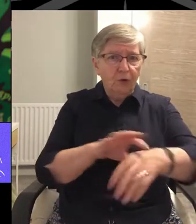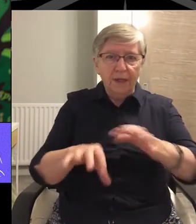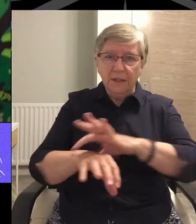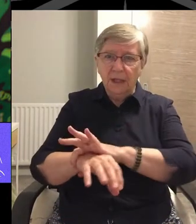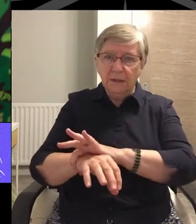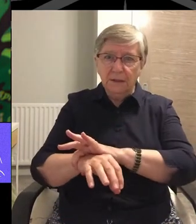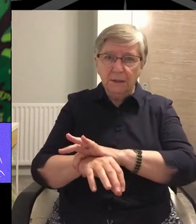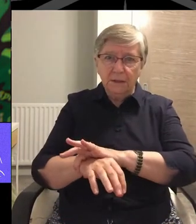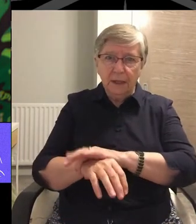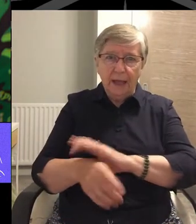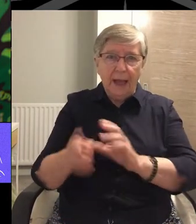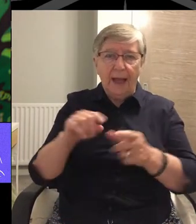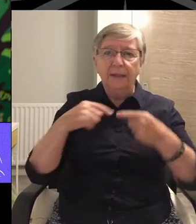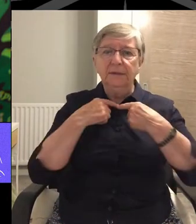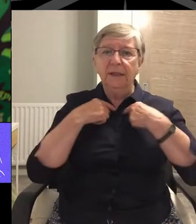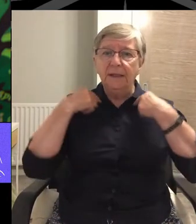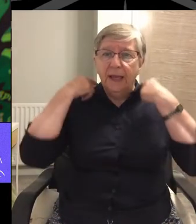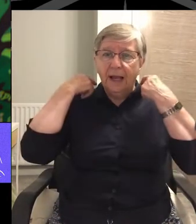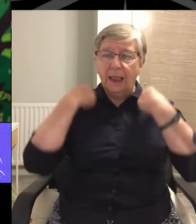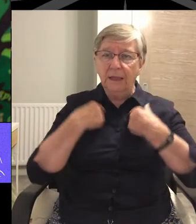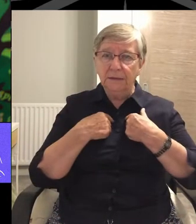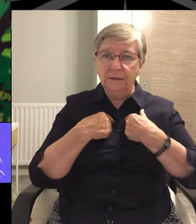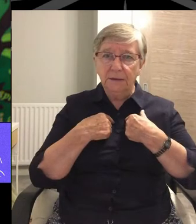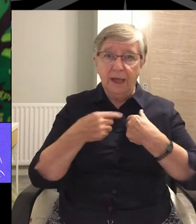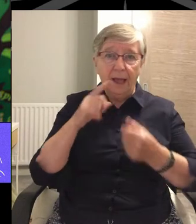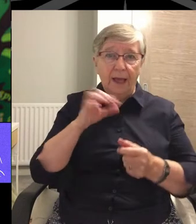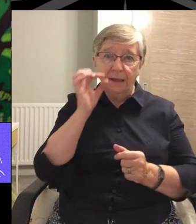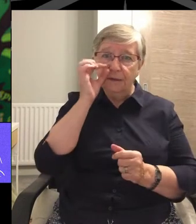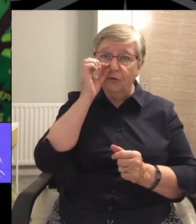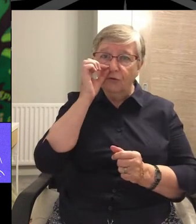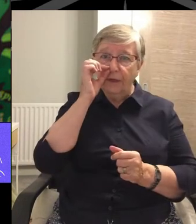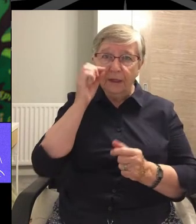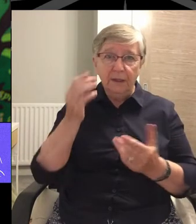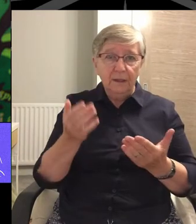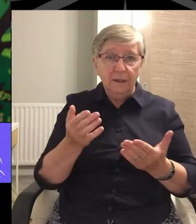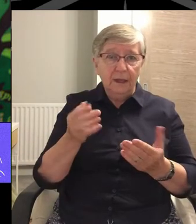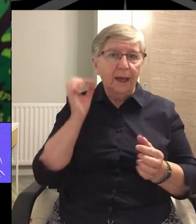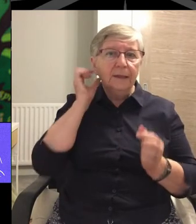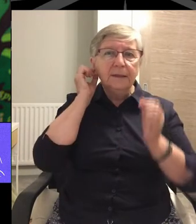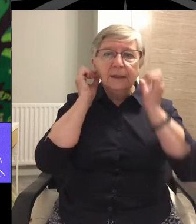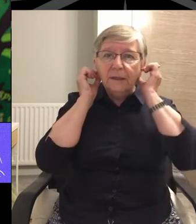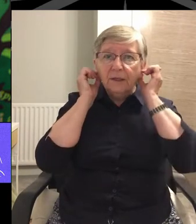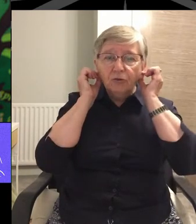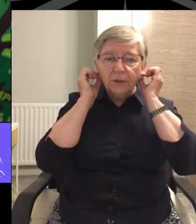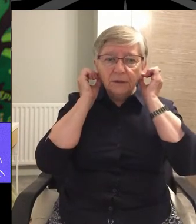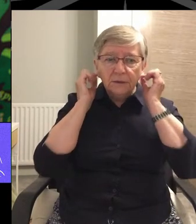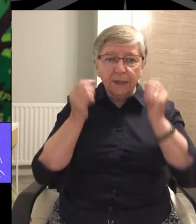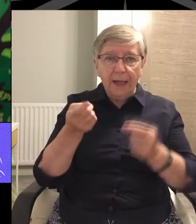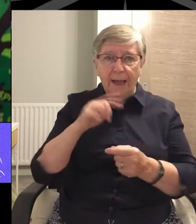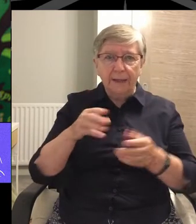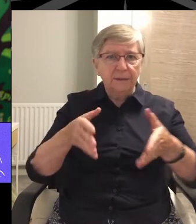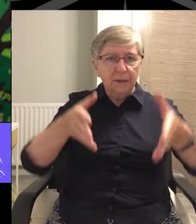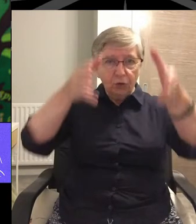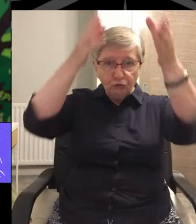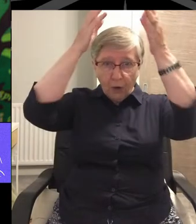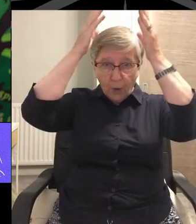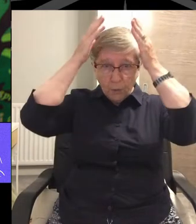your arms and a necklace around your neck. And I put a ring on your nose, earrings on your ears, and a beautiful crown on your